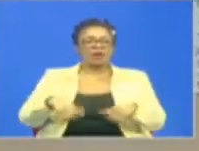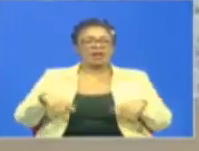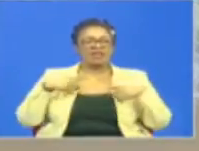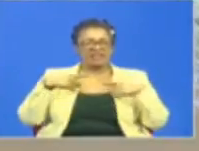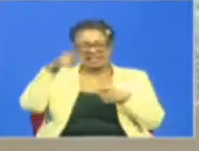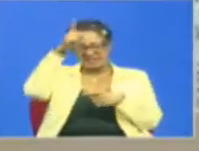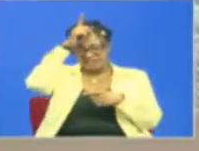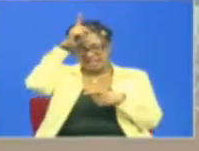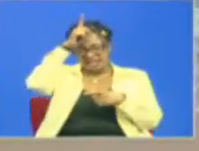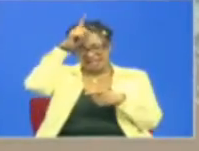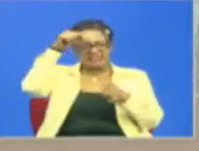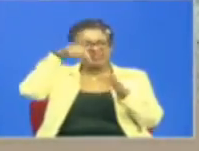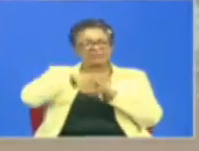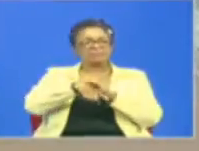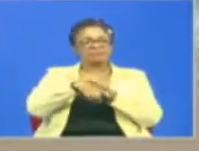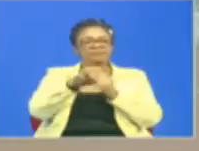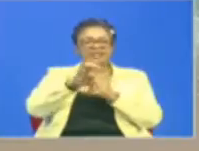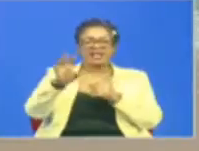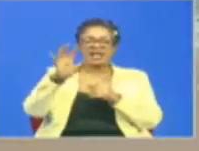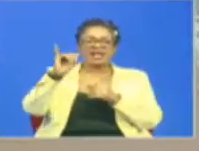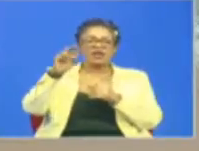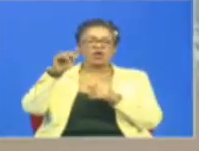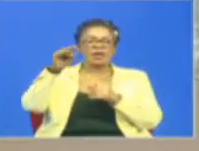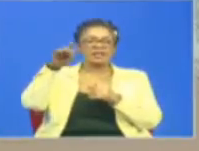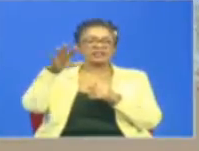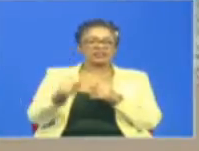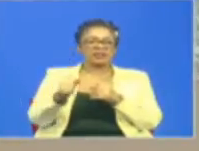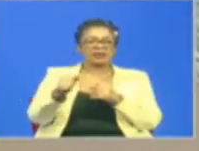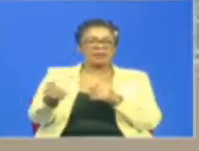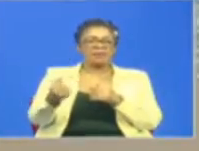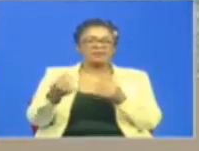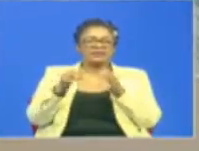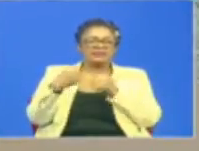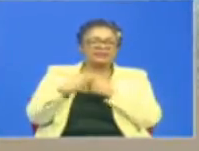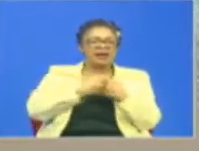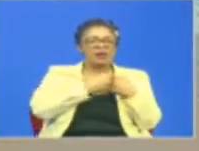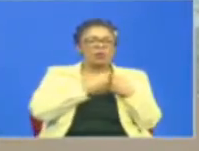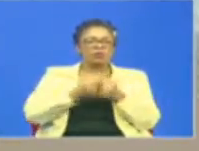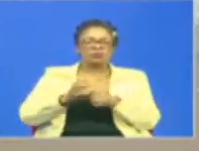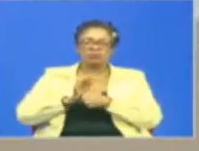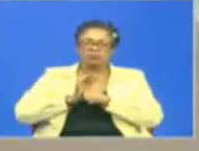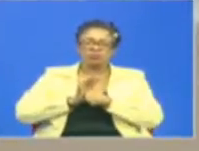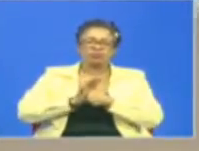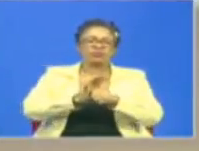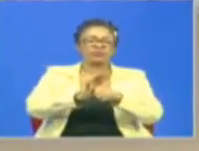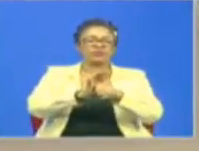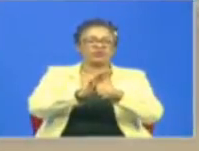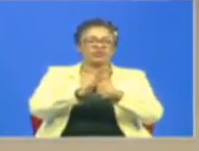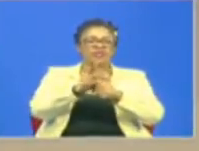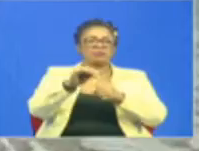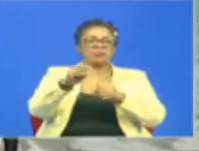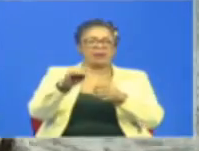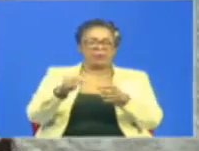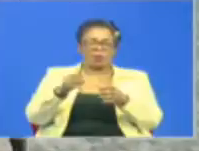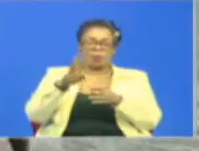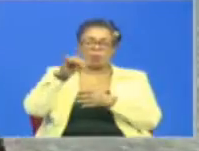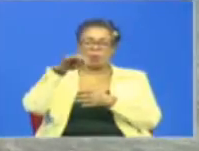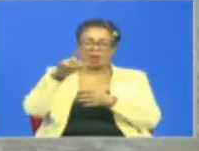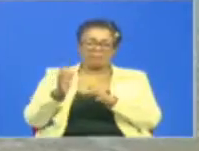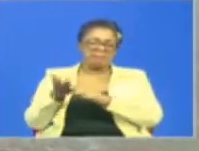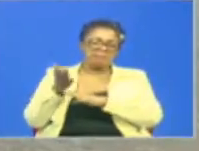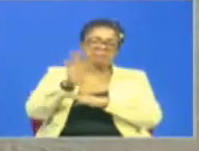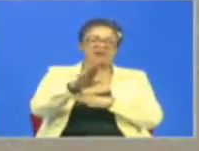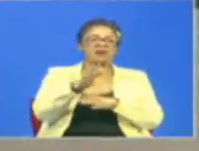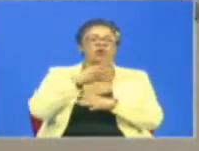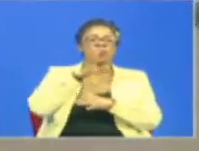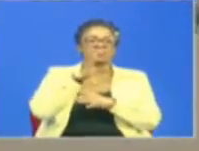island in eastern Indonesia rushed and struggled to push a stranded short-finned pilot whale back into the